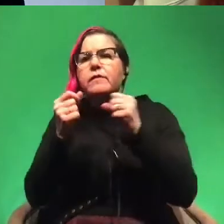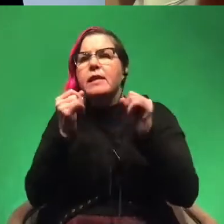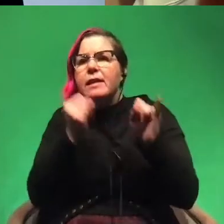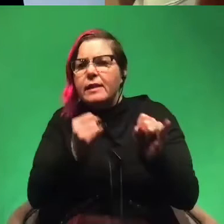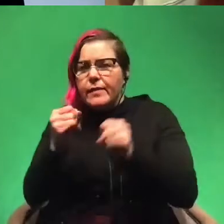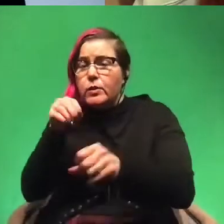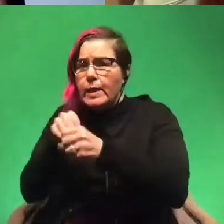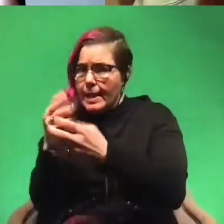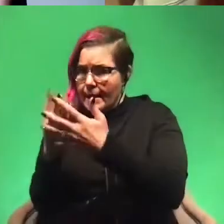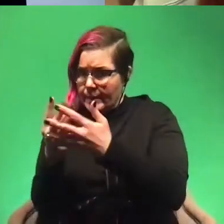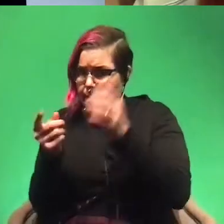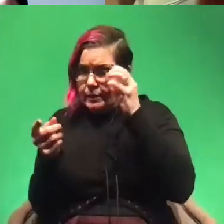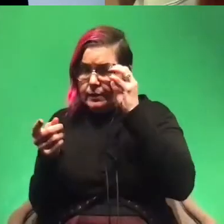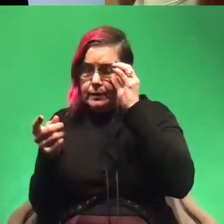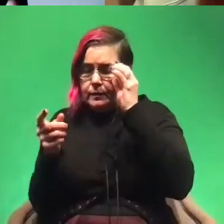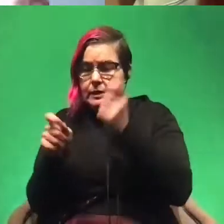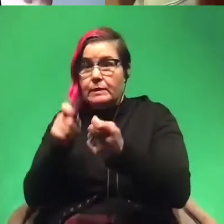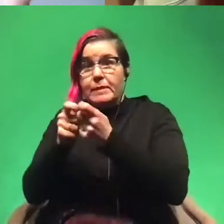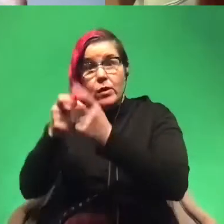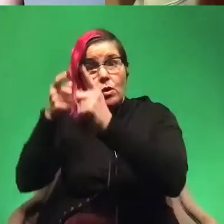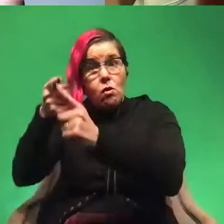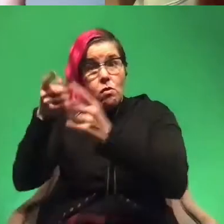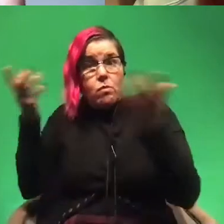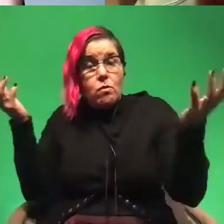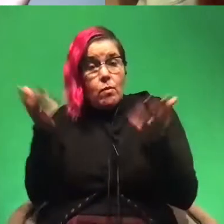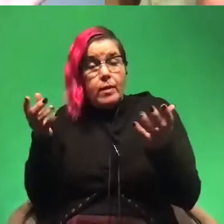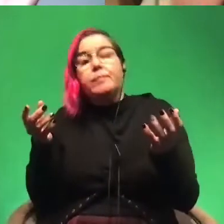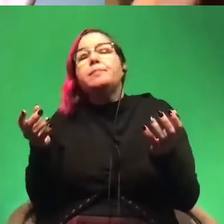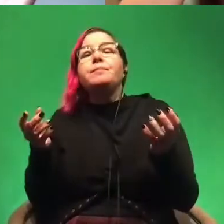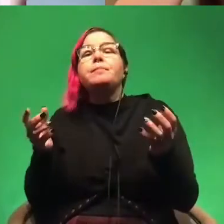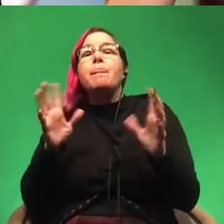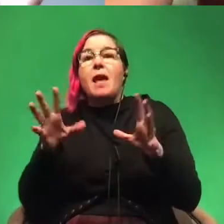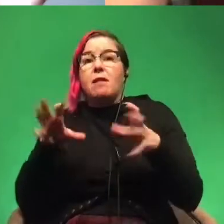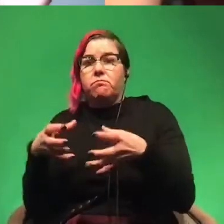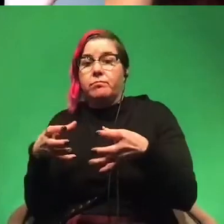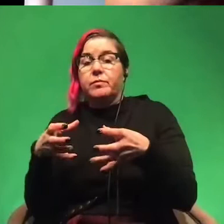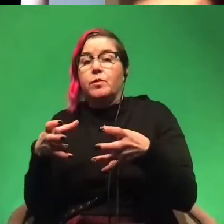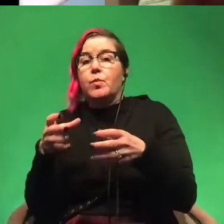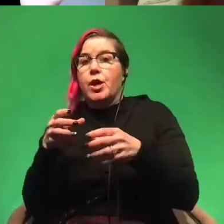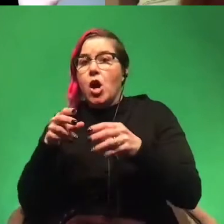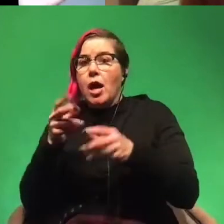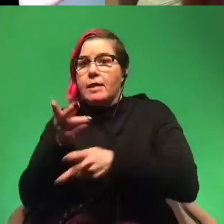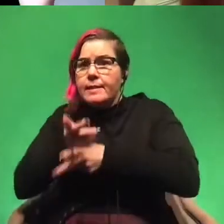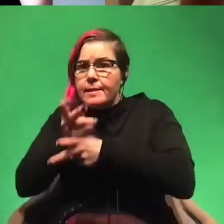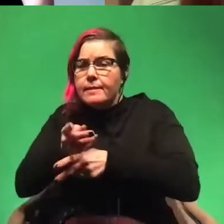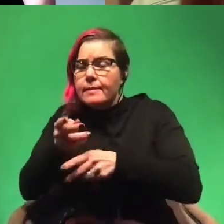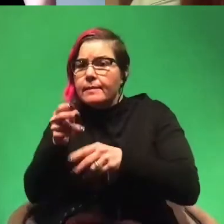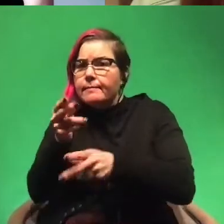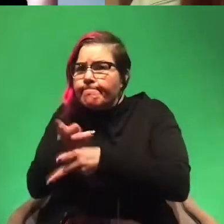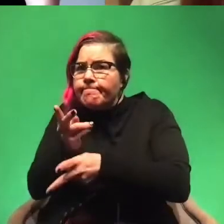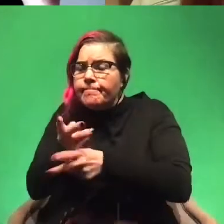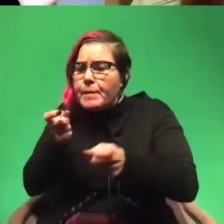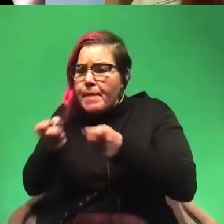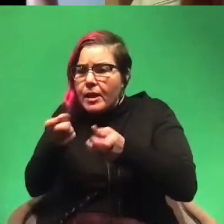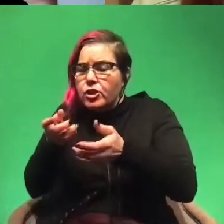in captivity with the specific intention that this is a population that we are safeguarding and managing